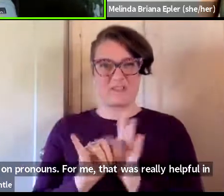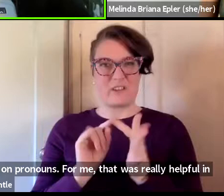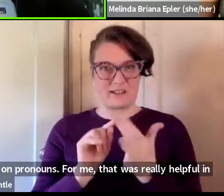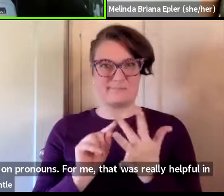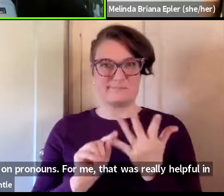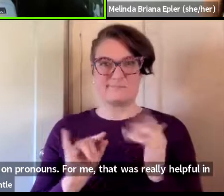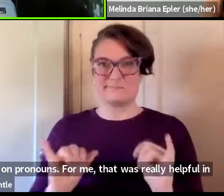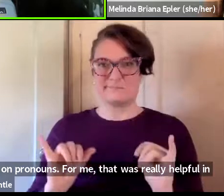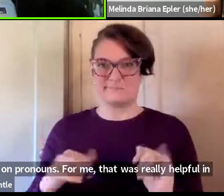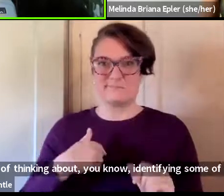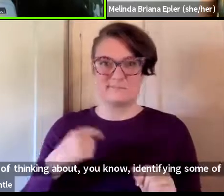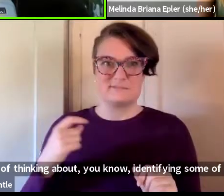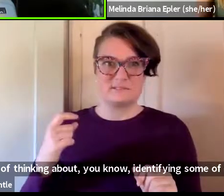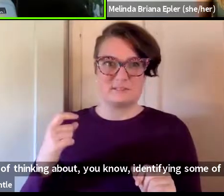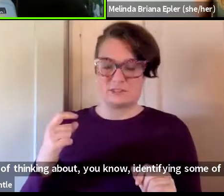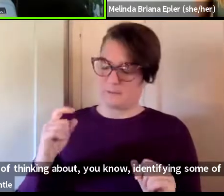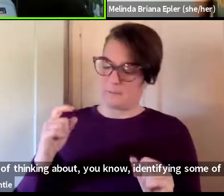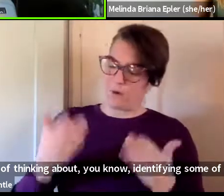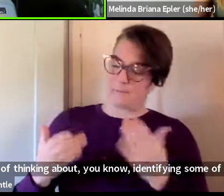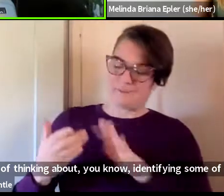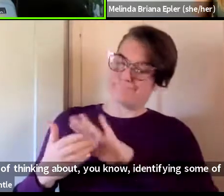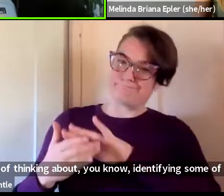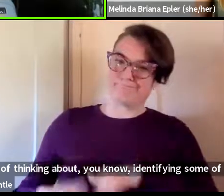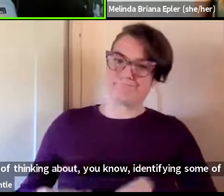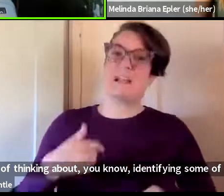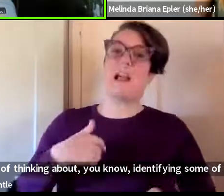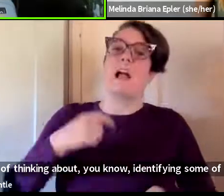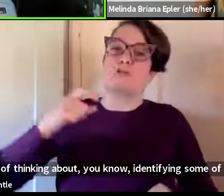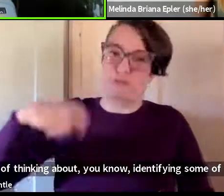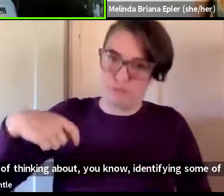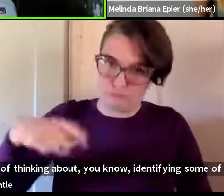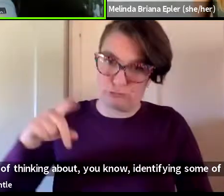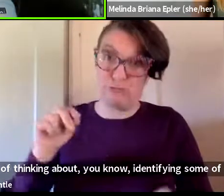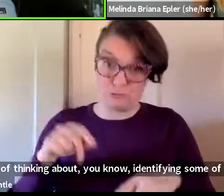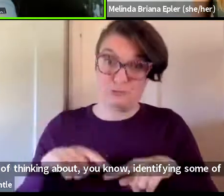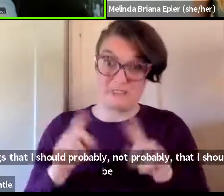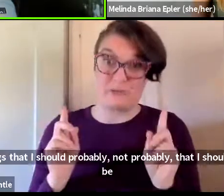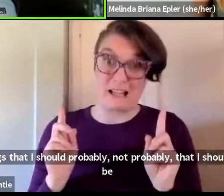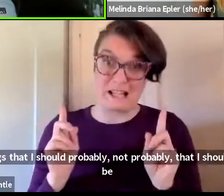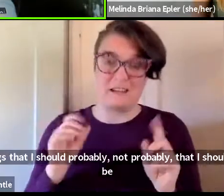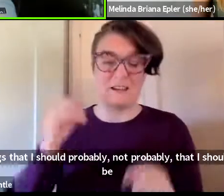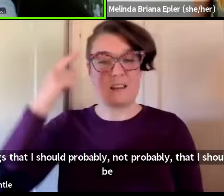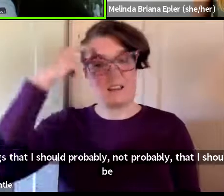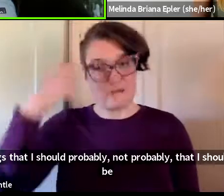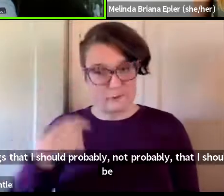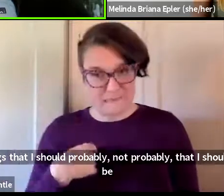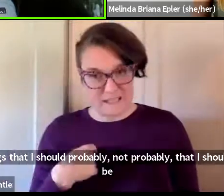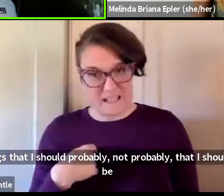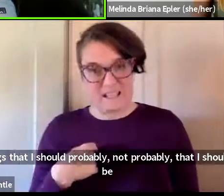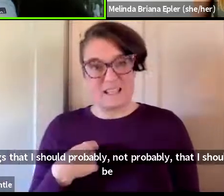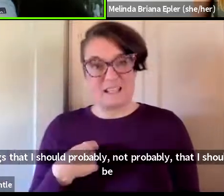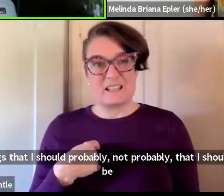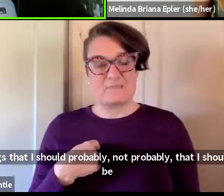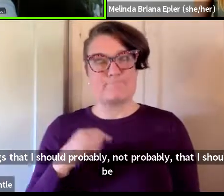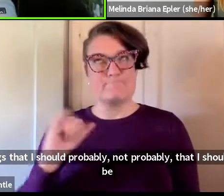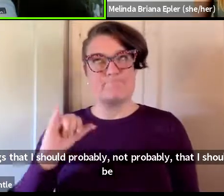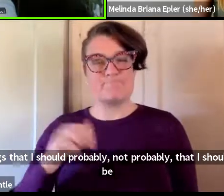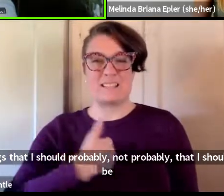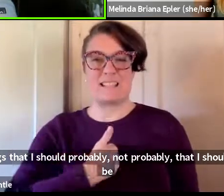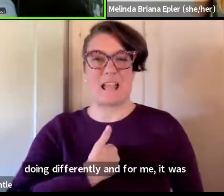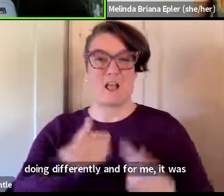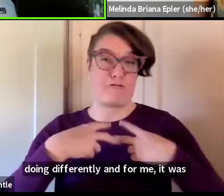should that I should be doing differently. And for me, it was self-reflective